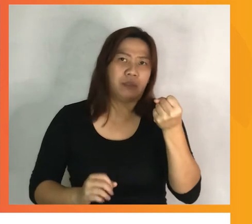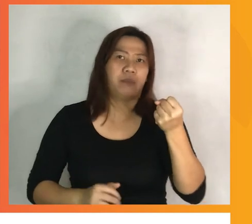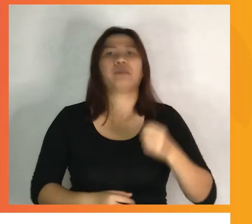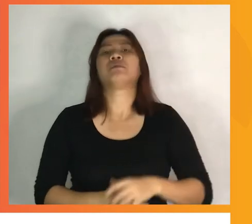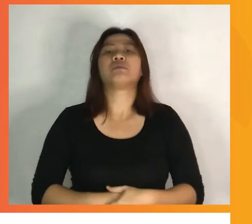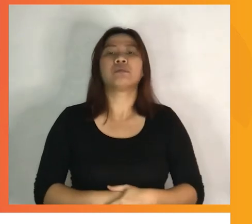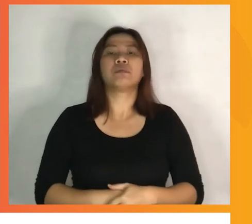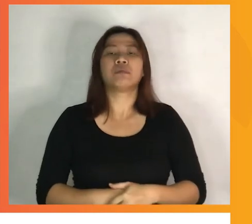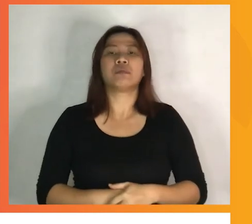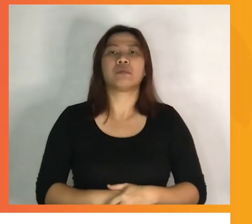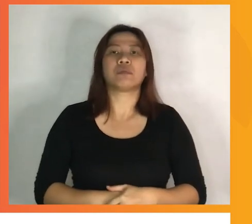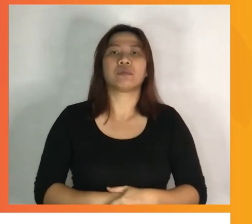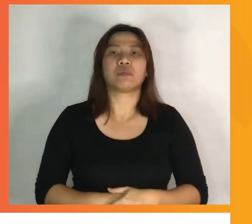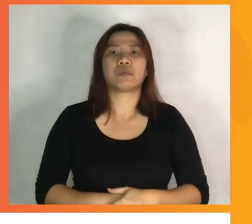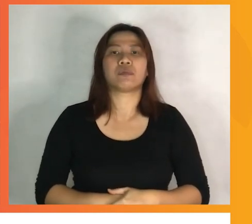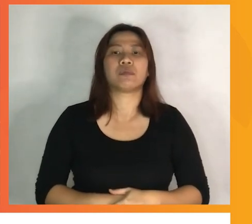grip.